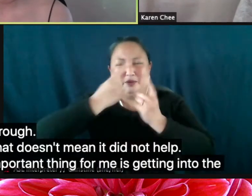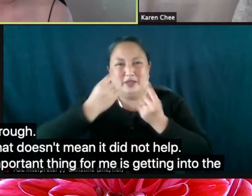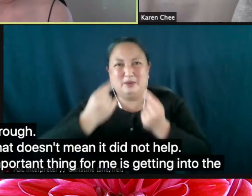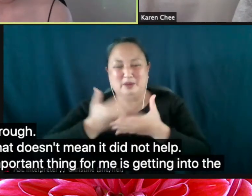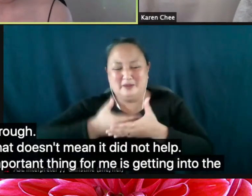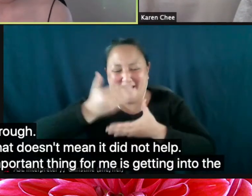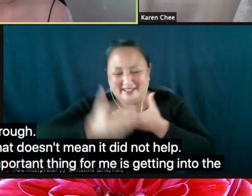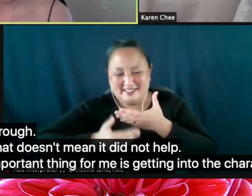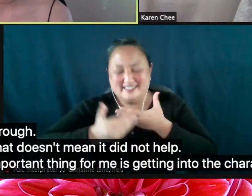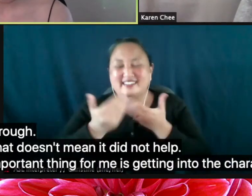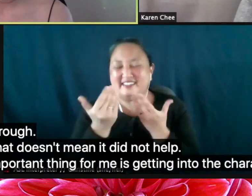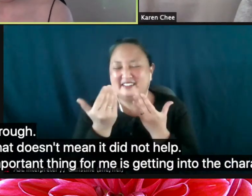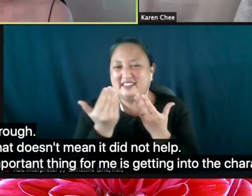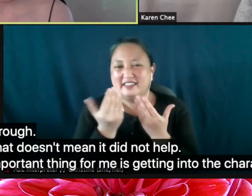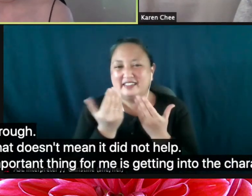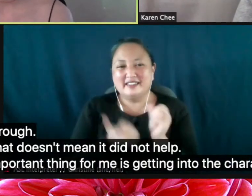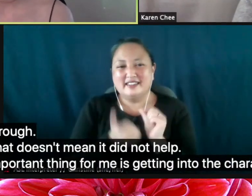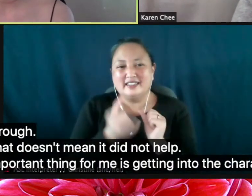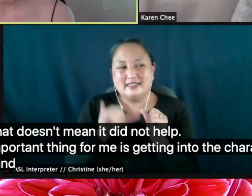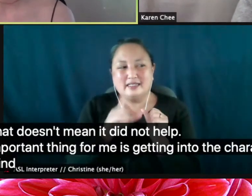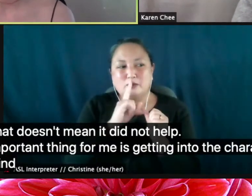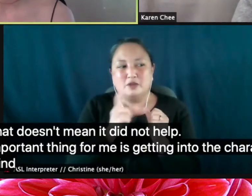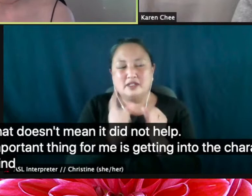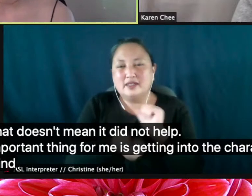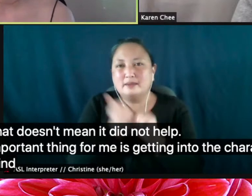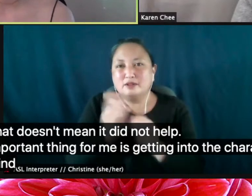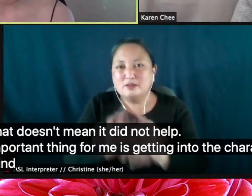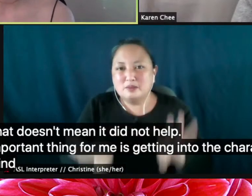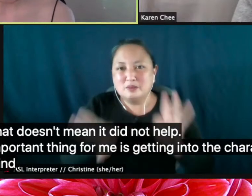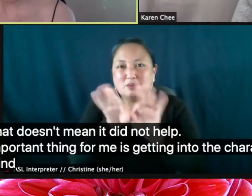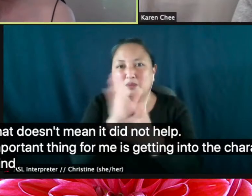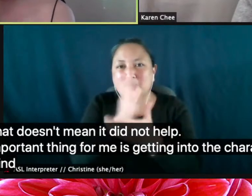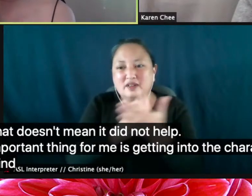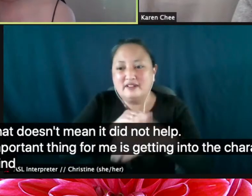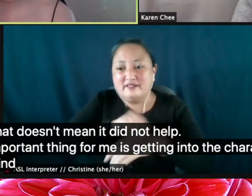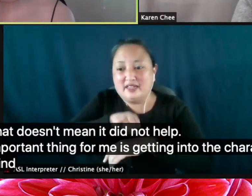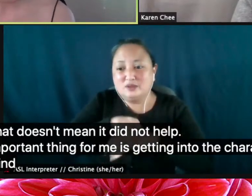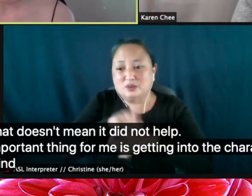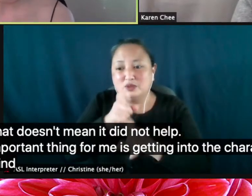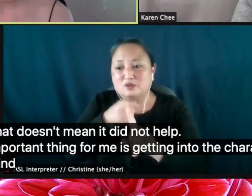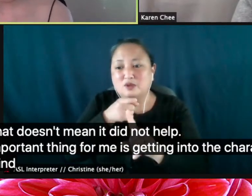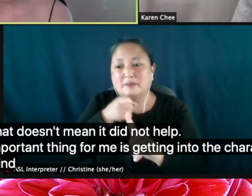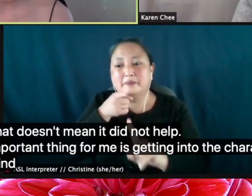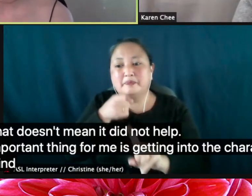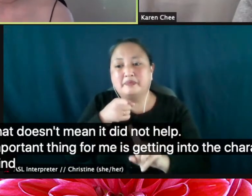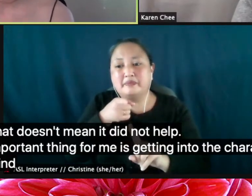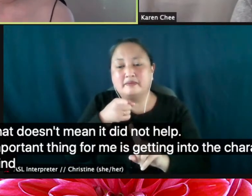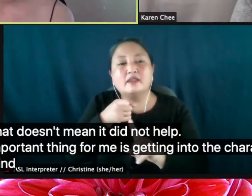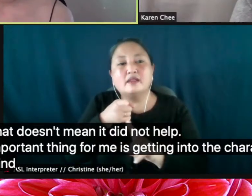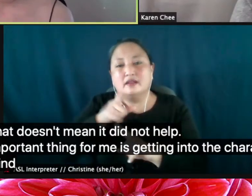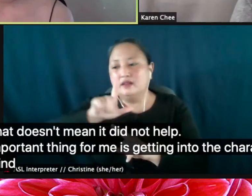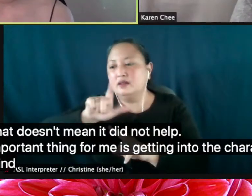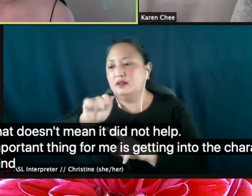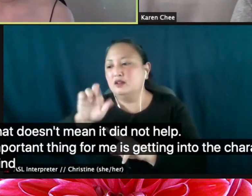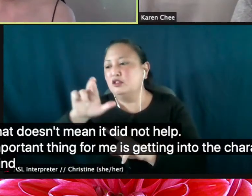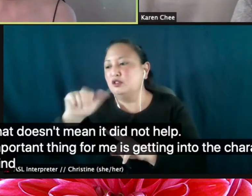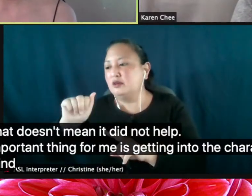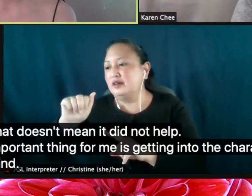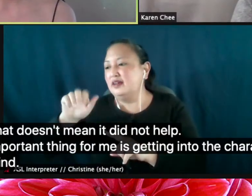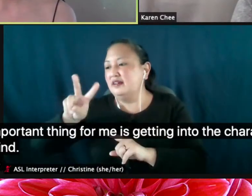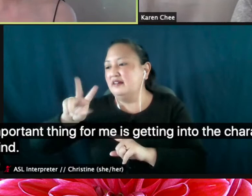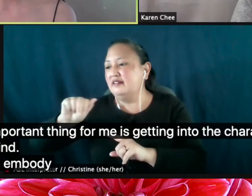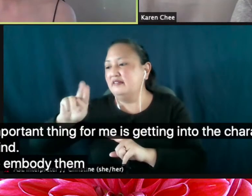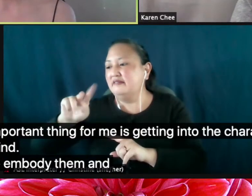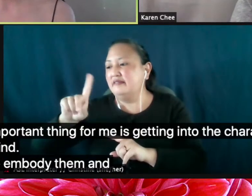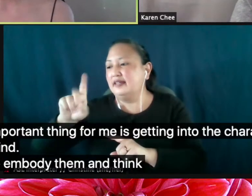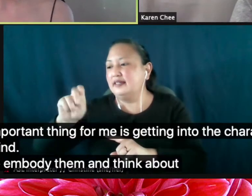next. And to that end, the most useful bit of craft advice I ever got was from this writer named Laura Vandenberg, who said, when you get